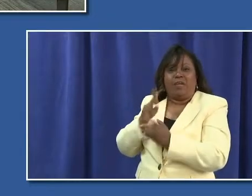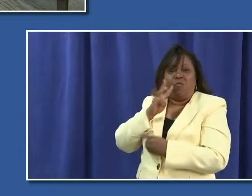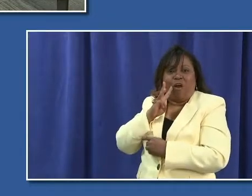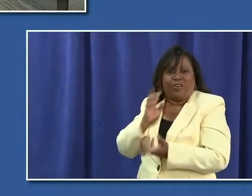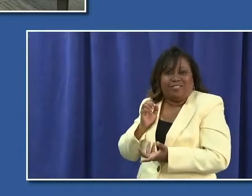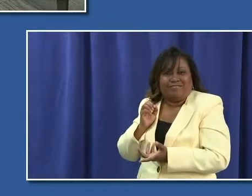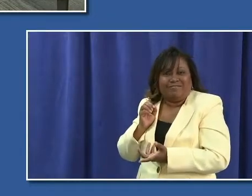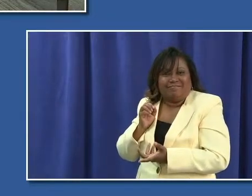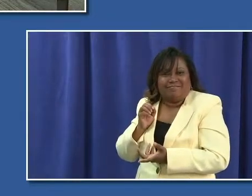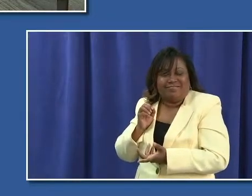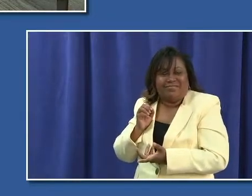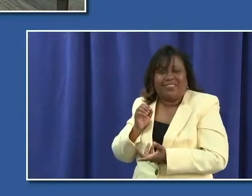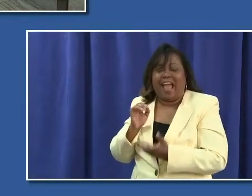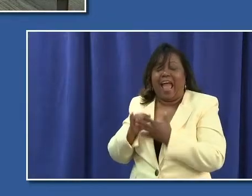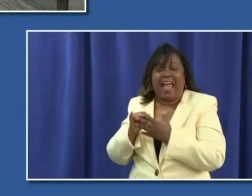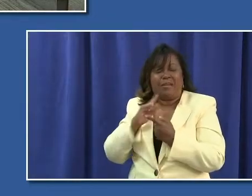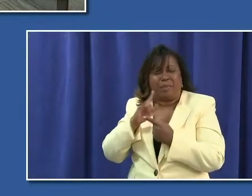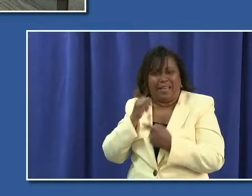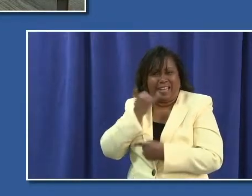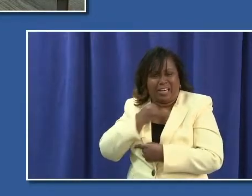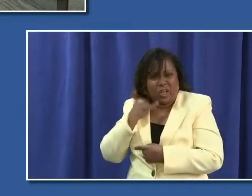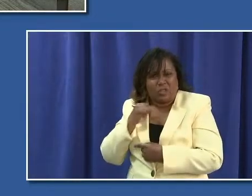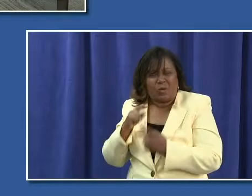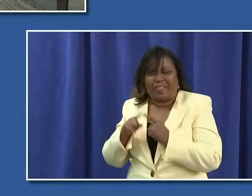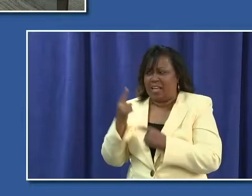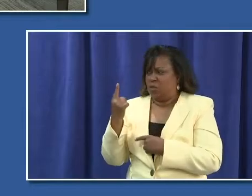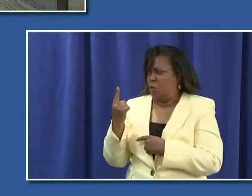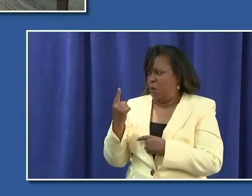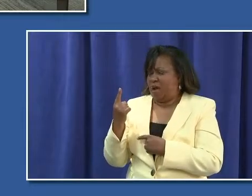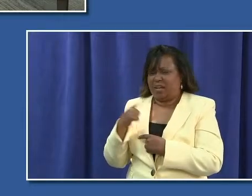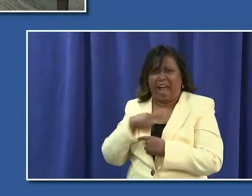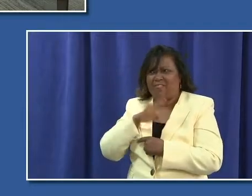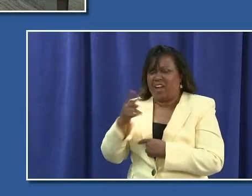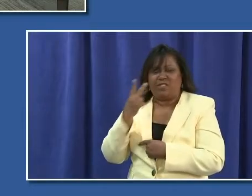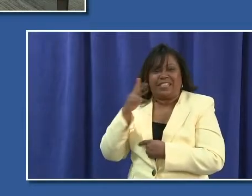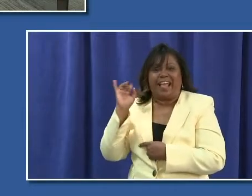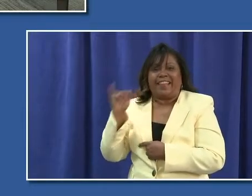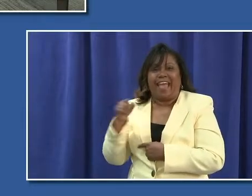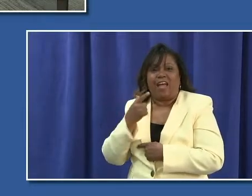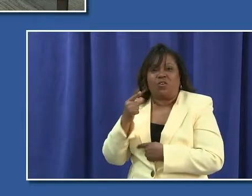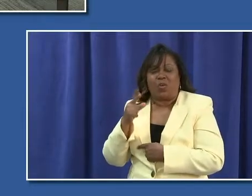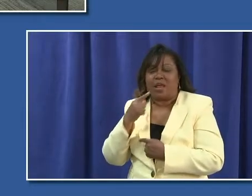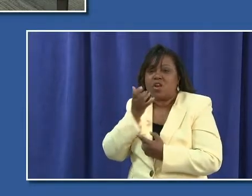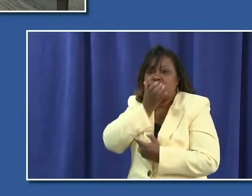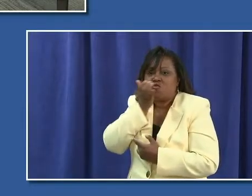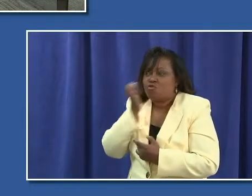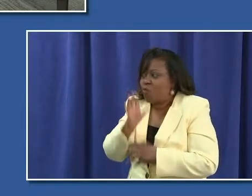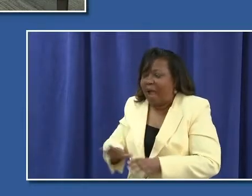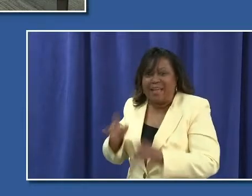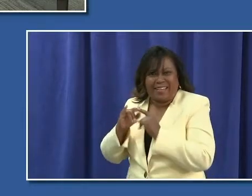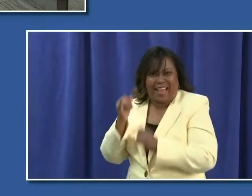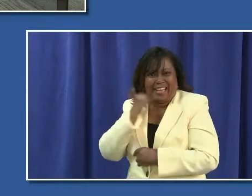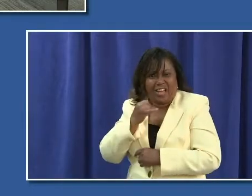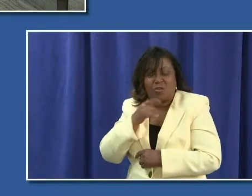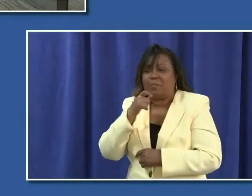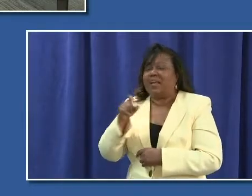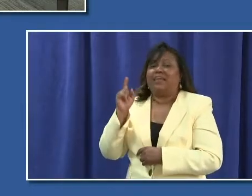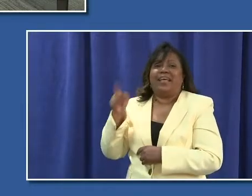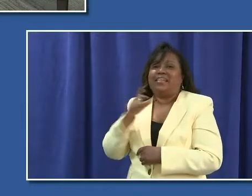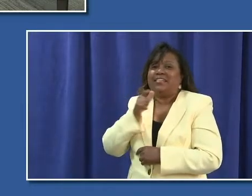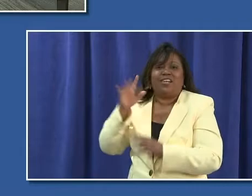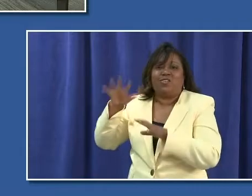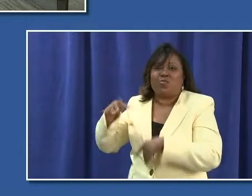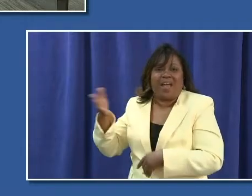water. And being in Israel, that is one of the, I've never seen that green of grass in a place like Israel because it